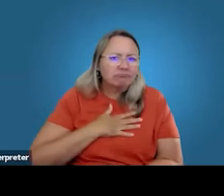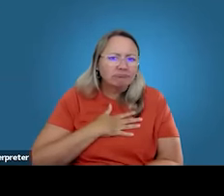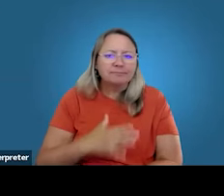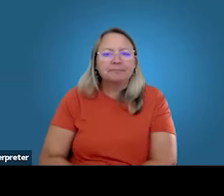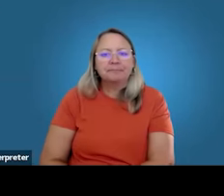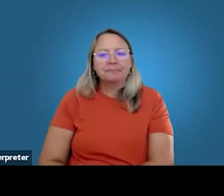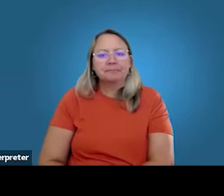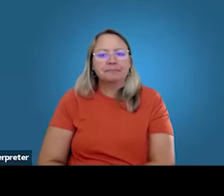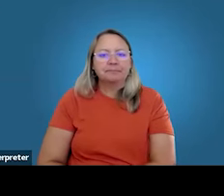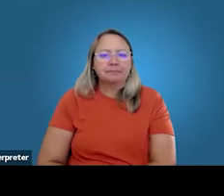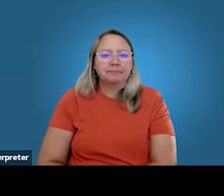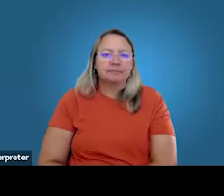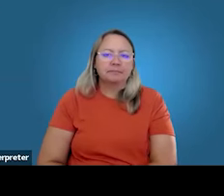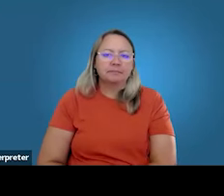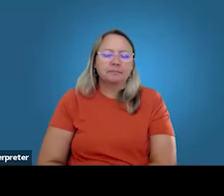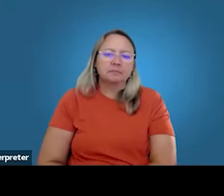so